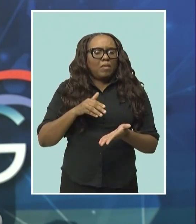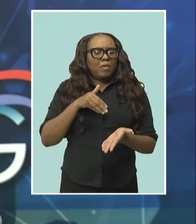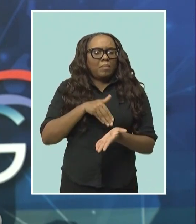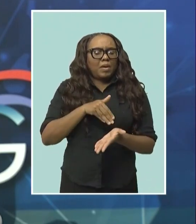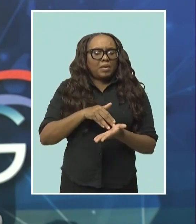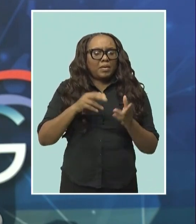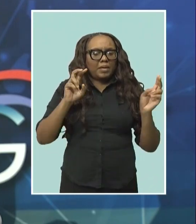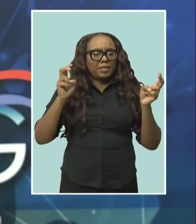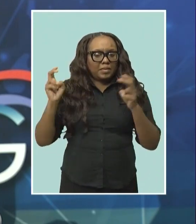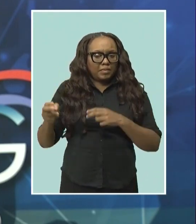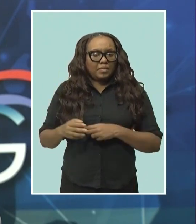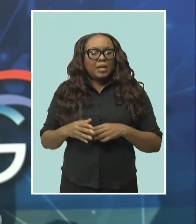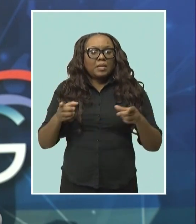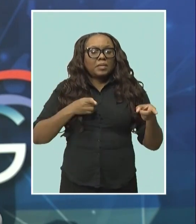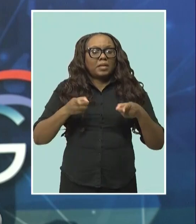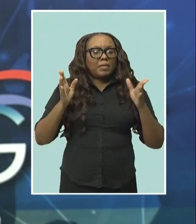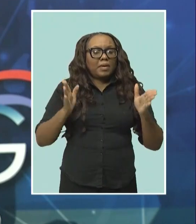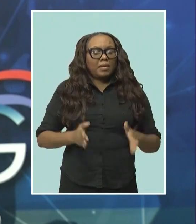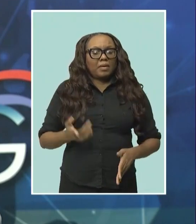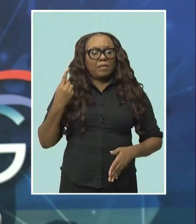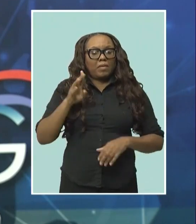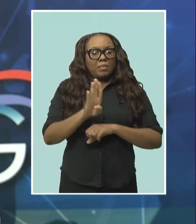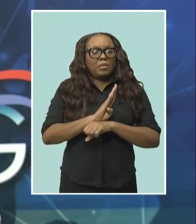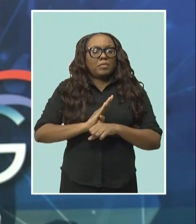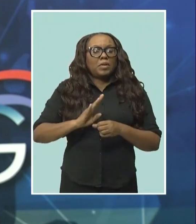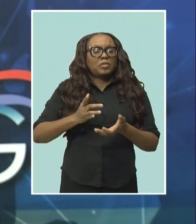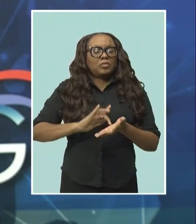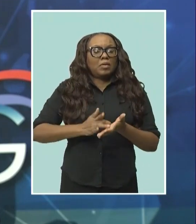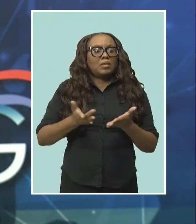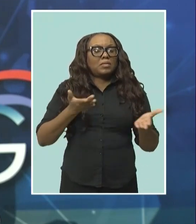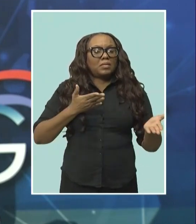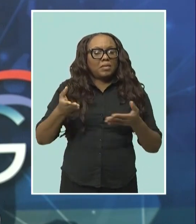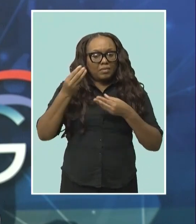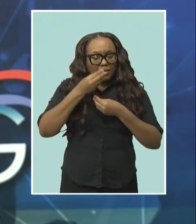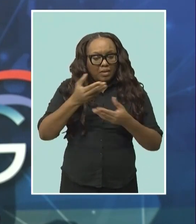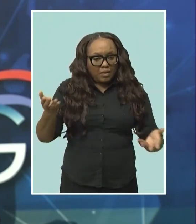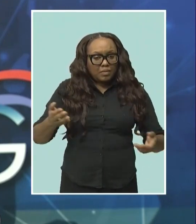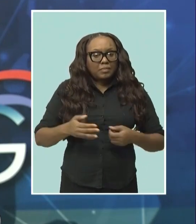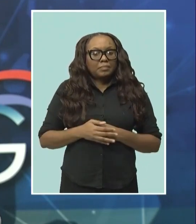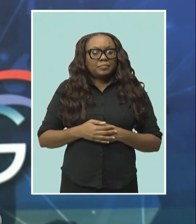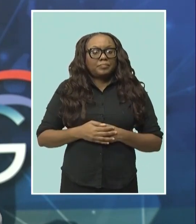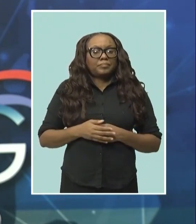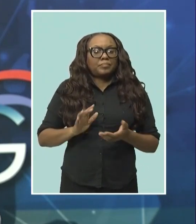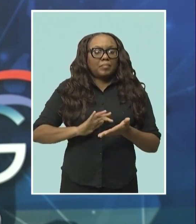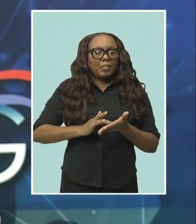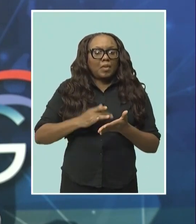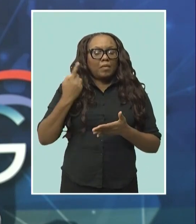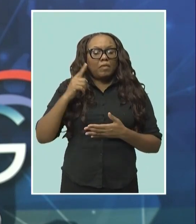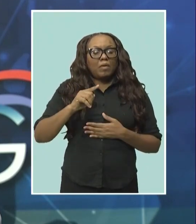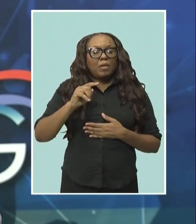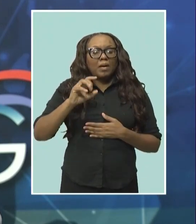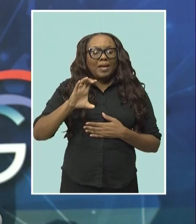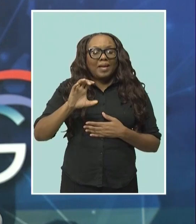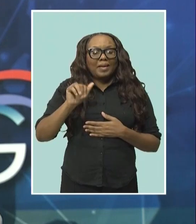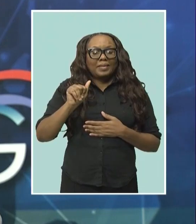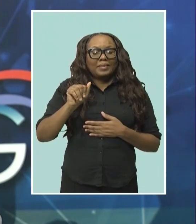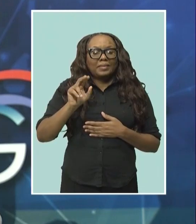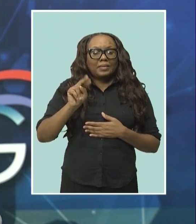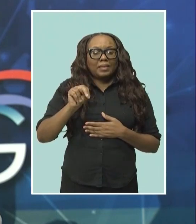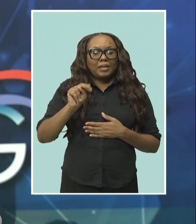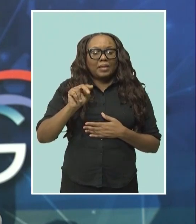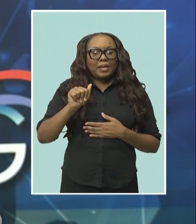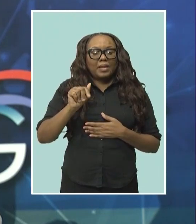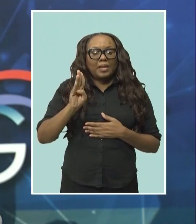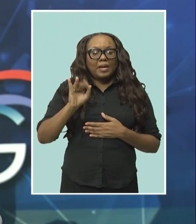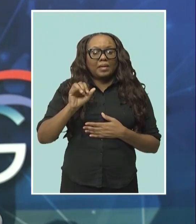Service, Miriam Karga-Hines. She confirmed that prescriptions for cannabinoid products, which are primarily imported,